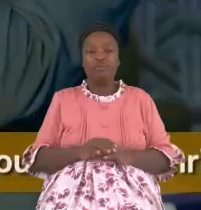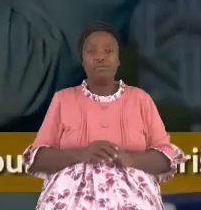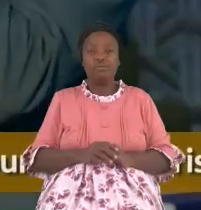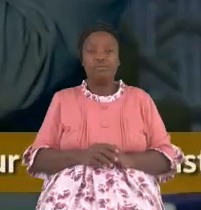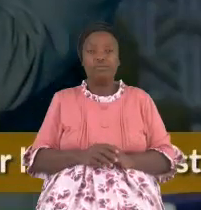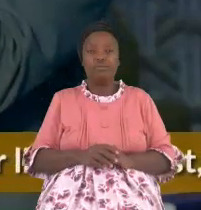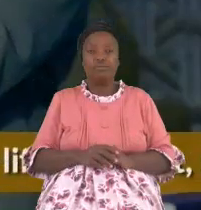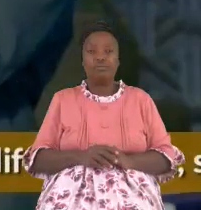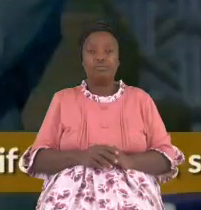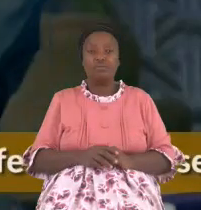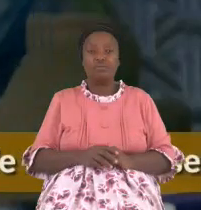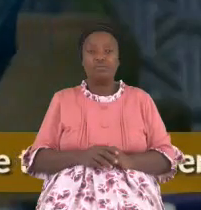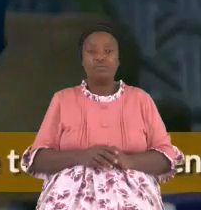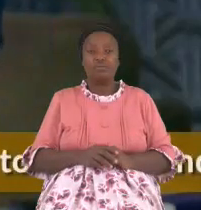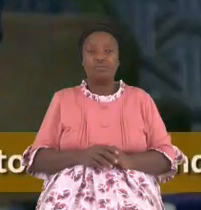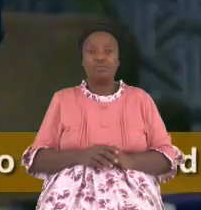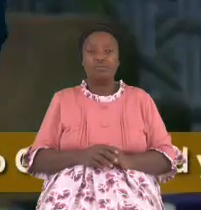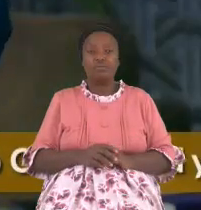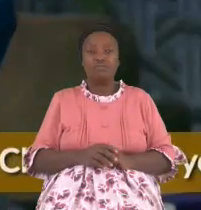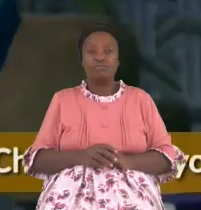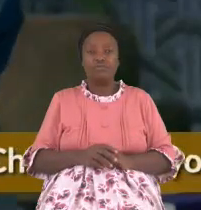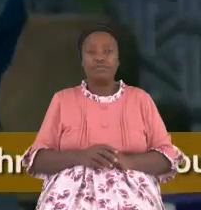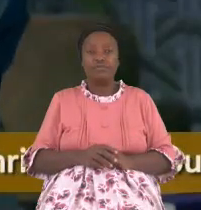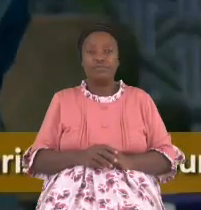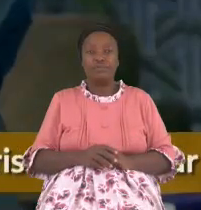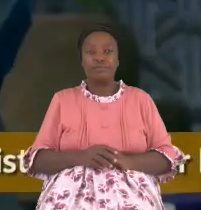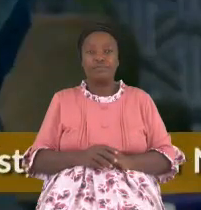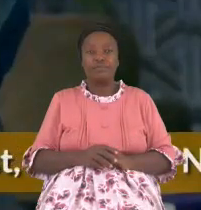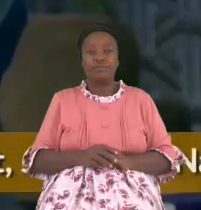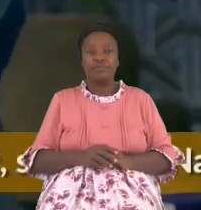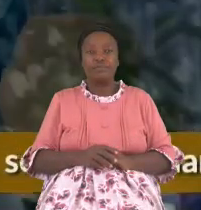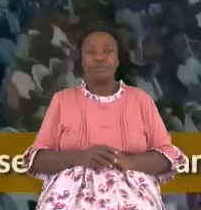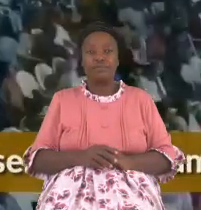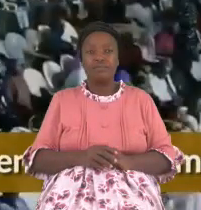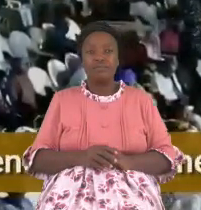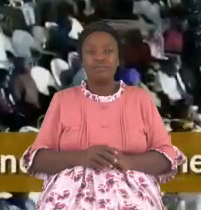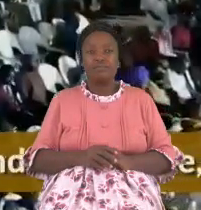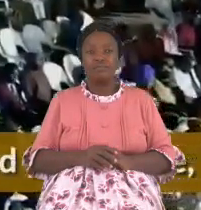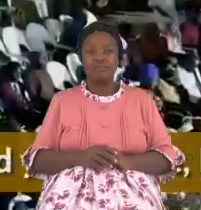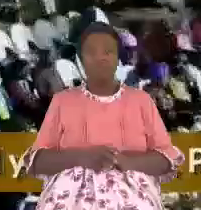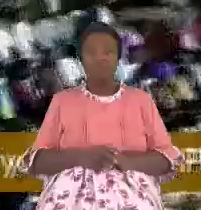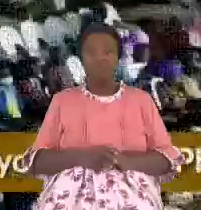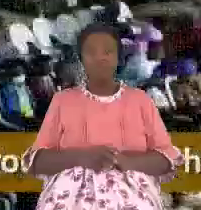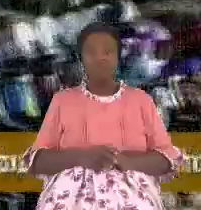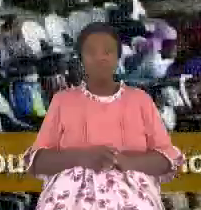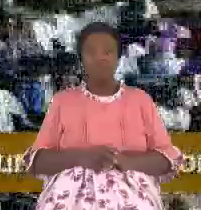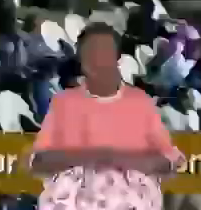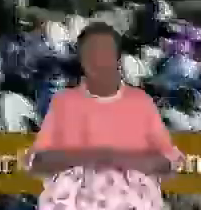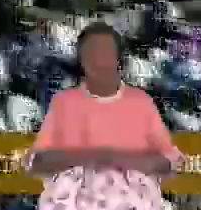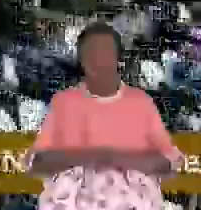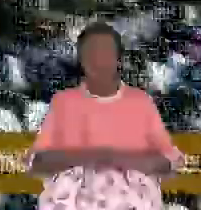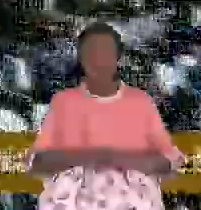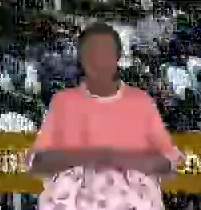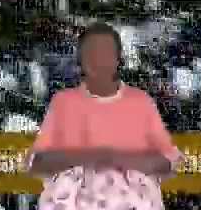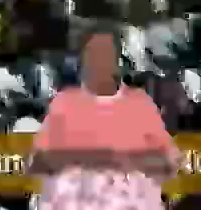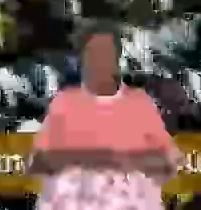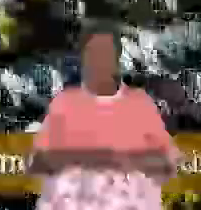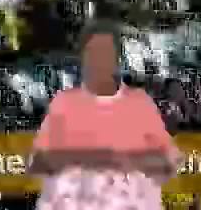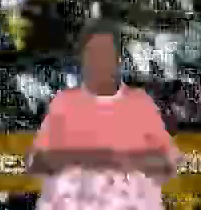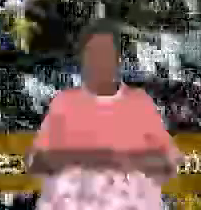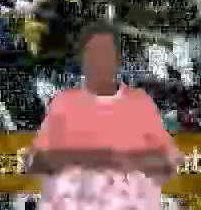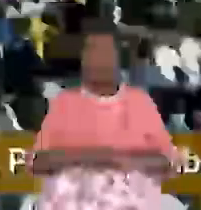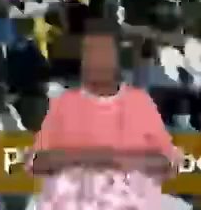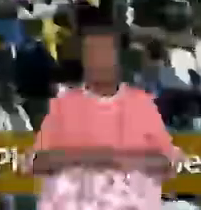and the supervisor don't go with the form you will give it to the overall coordinator for counseling